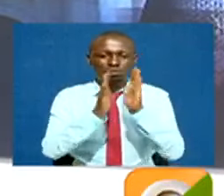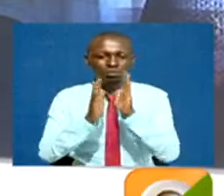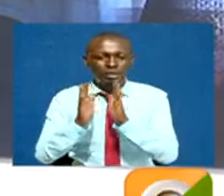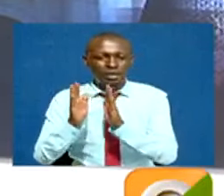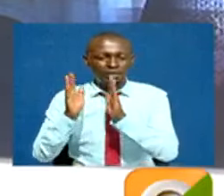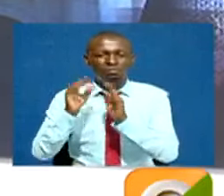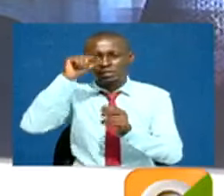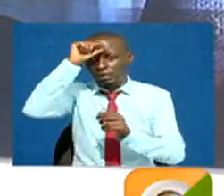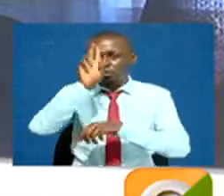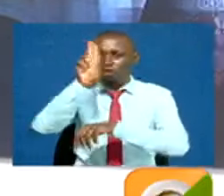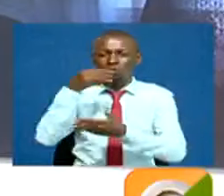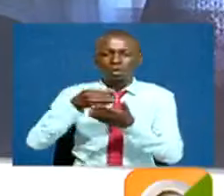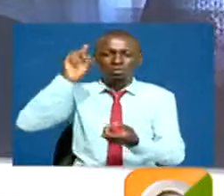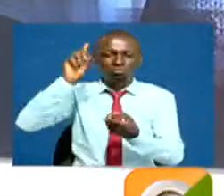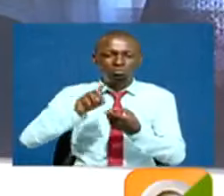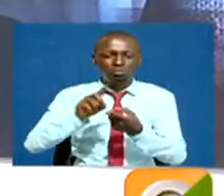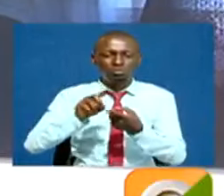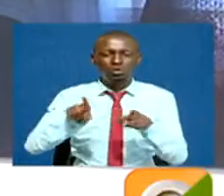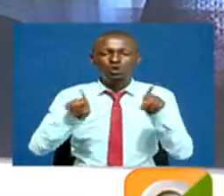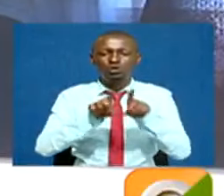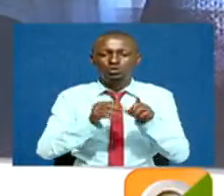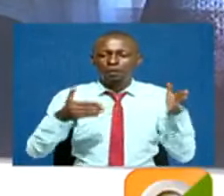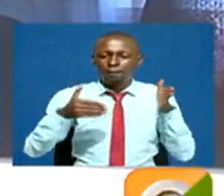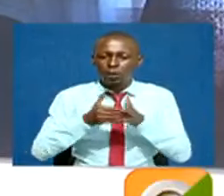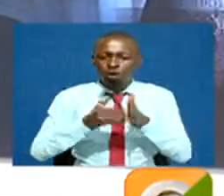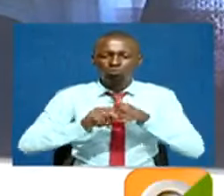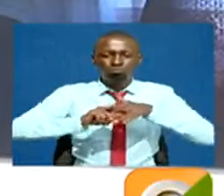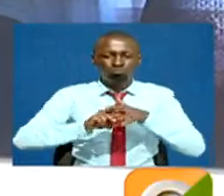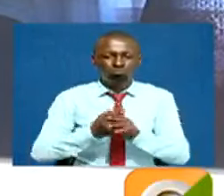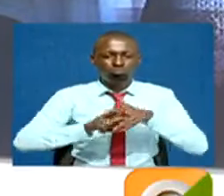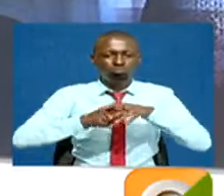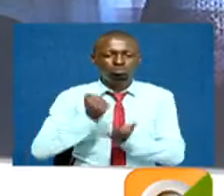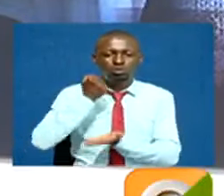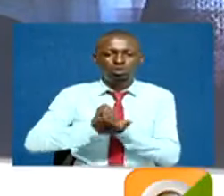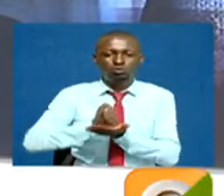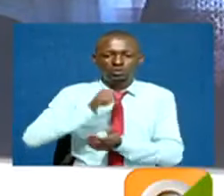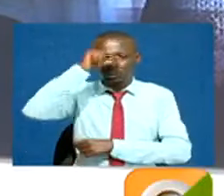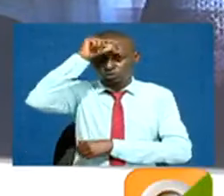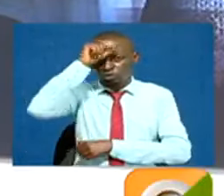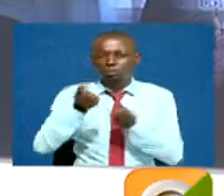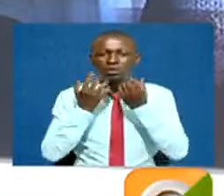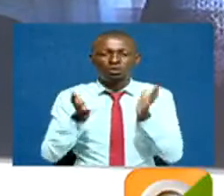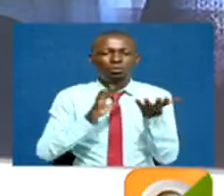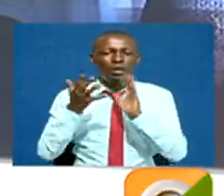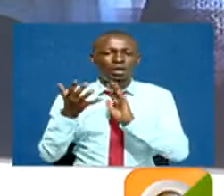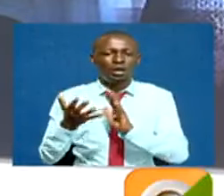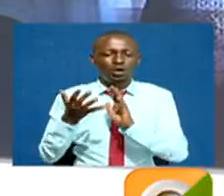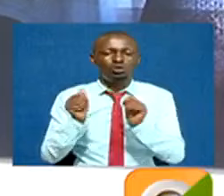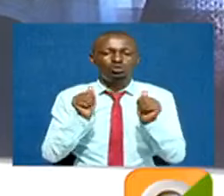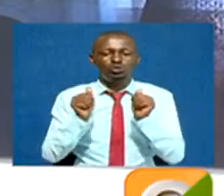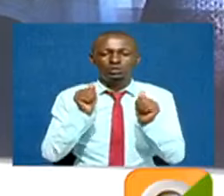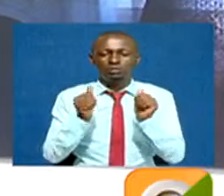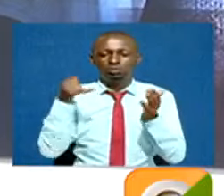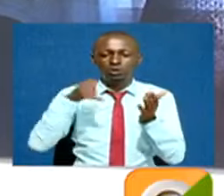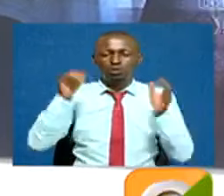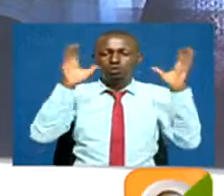spending, which include a freeze on refurbishment of government offices. Olive Barrows breaks down the austerity measures that were contained in